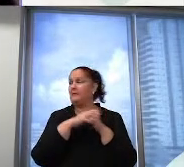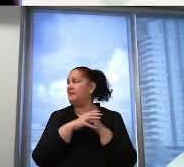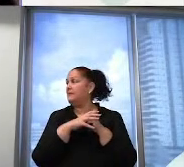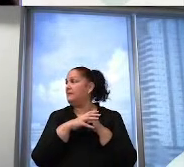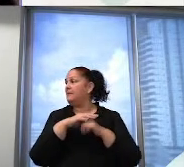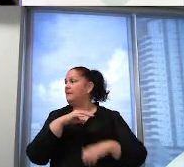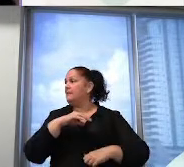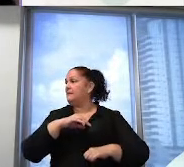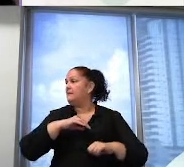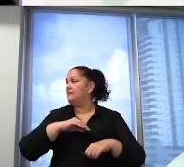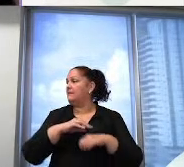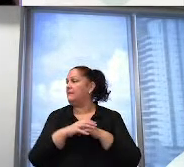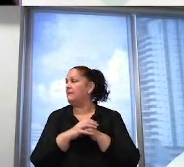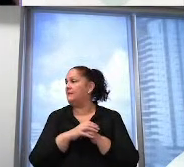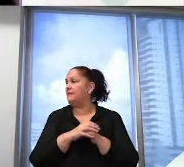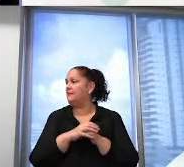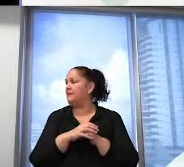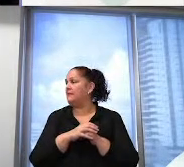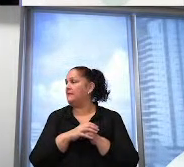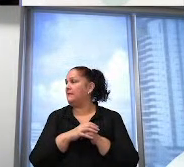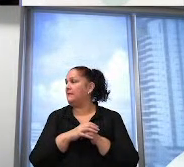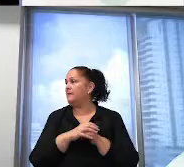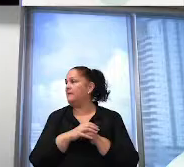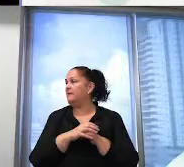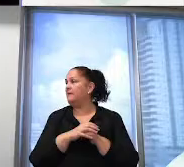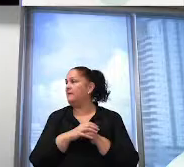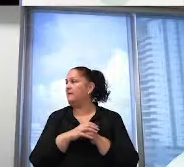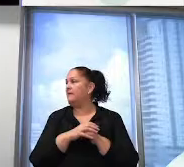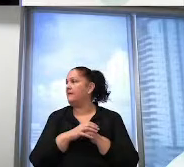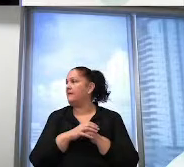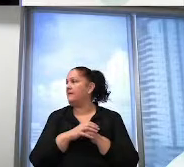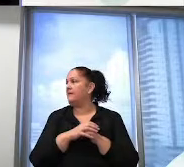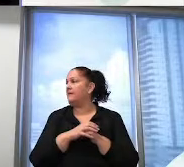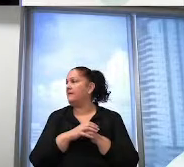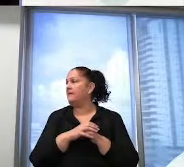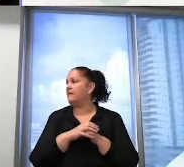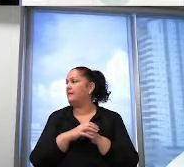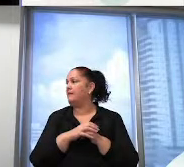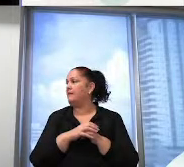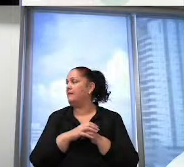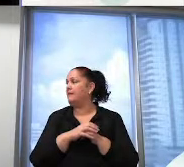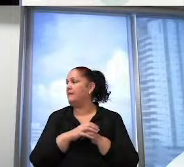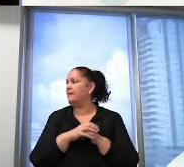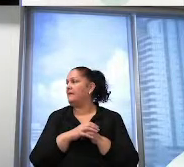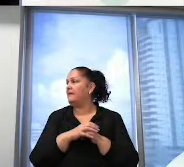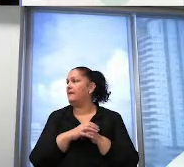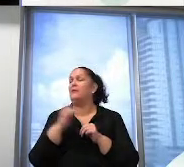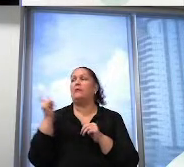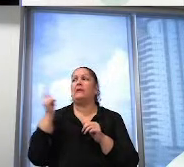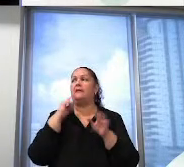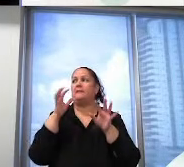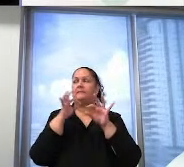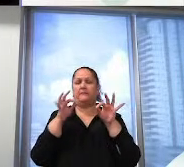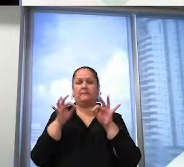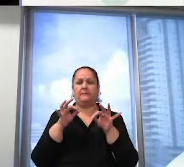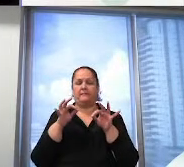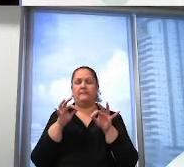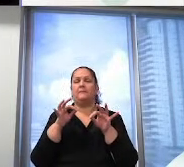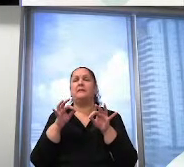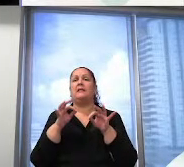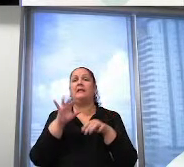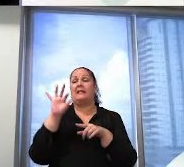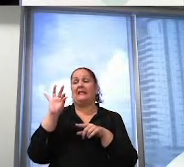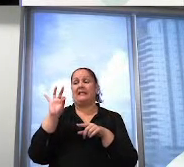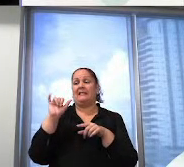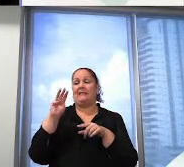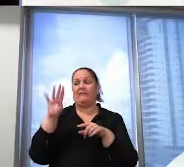I'm gonna need a new mic in here. So that's the O&M in which is done what Kevin has spoken about, and there is